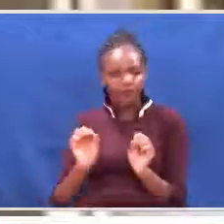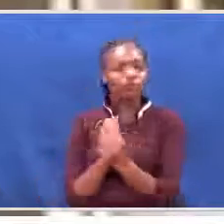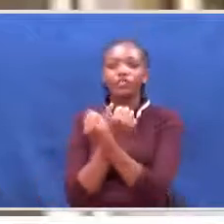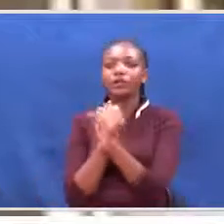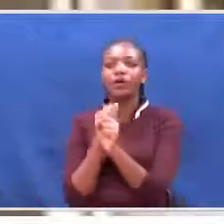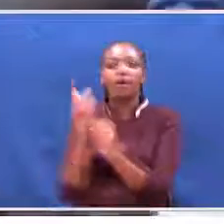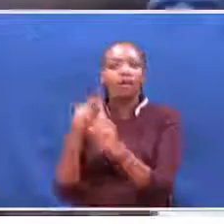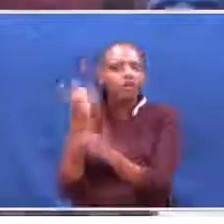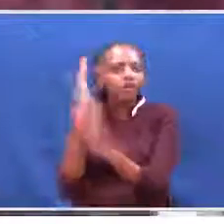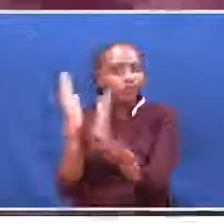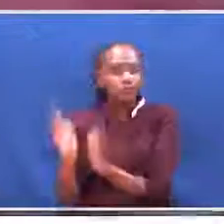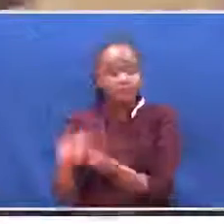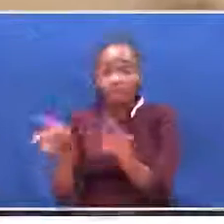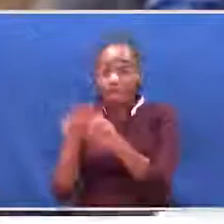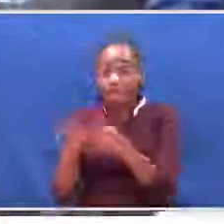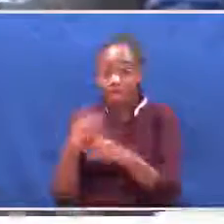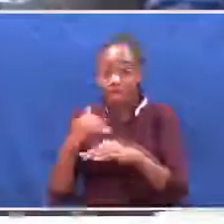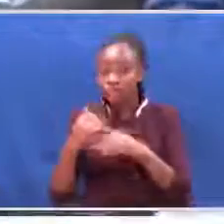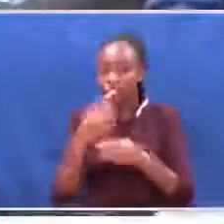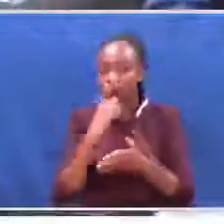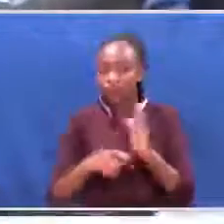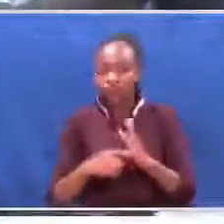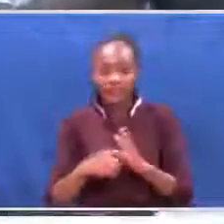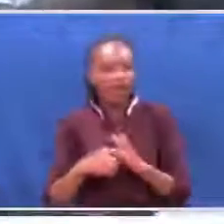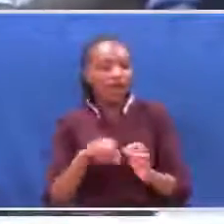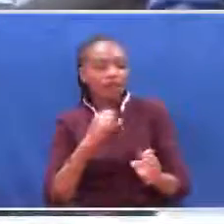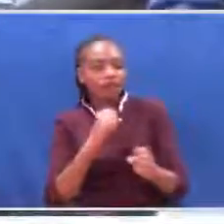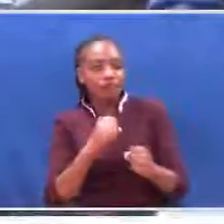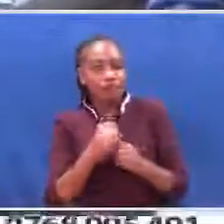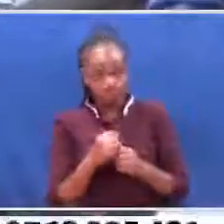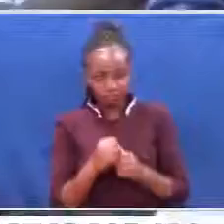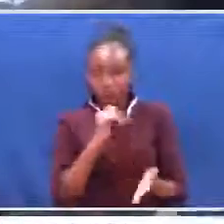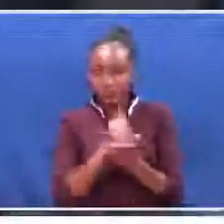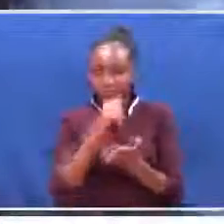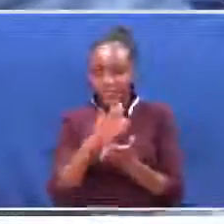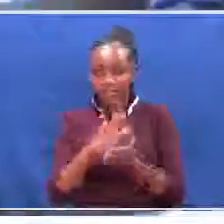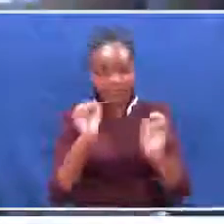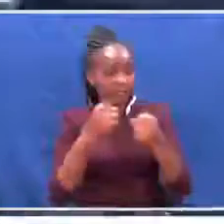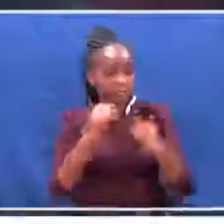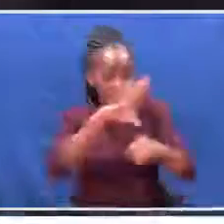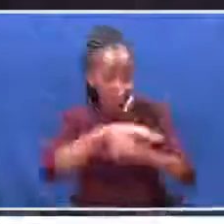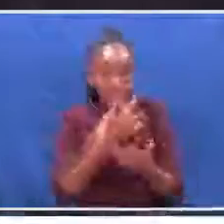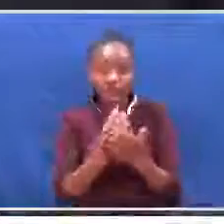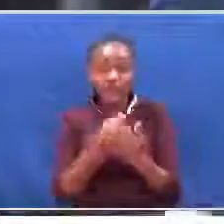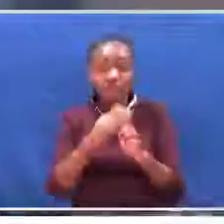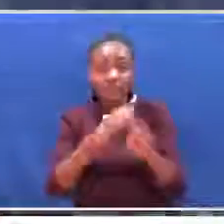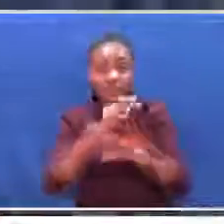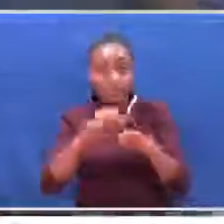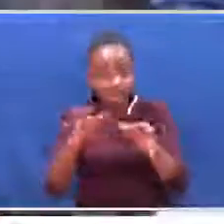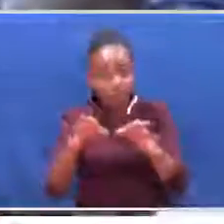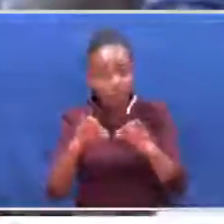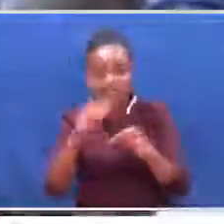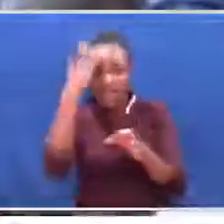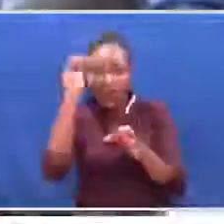from anyone, Mr. Chair. According to Sonko, his administration has not been given access to the county funds by the National Treasury since